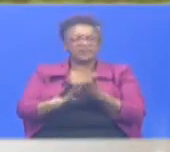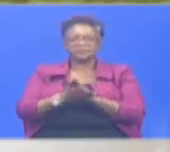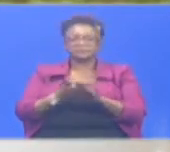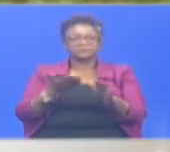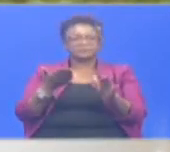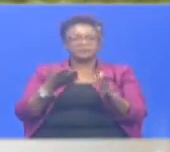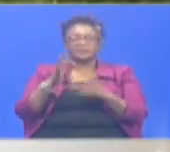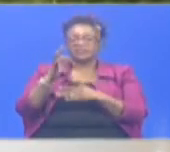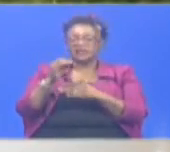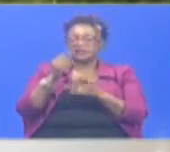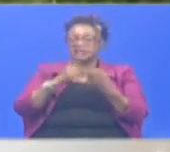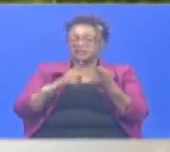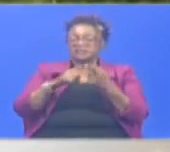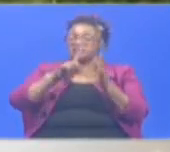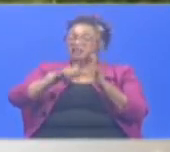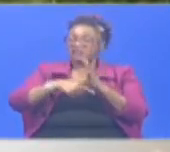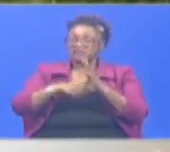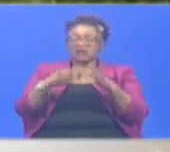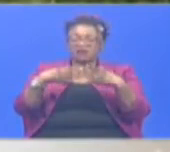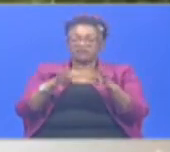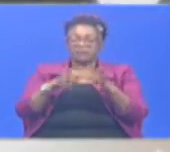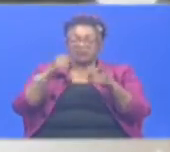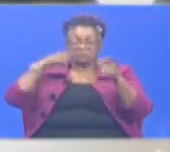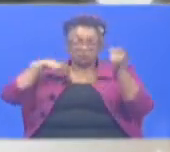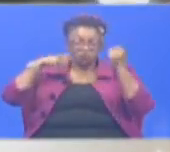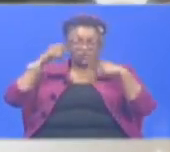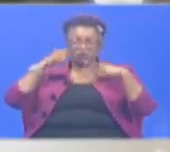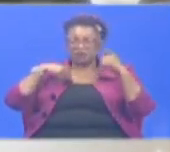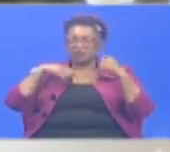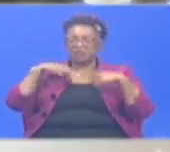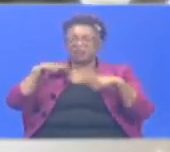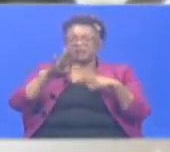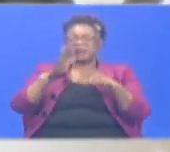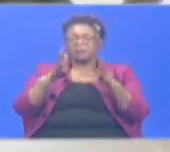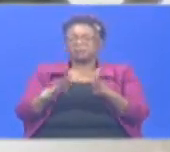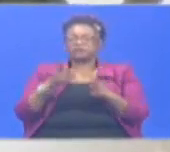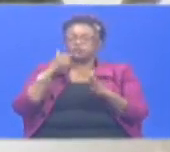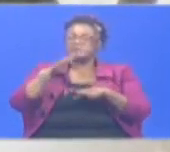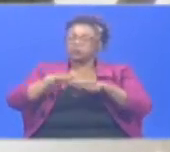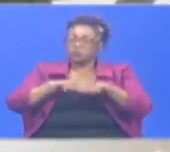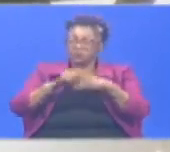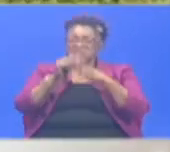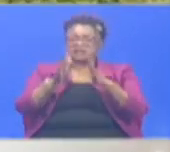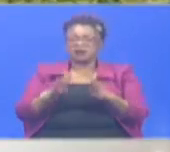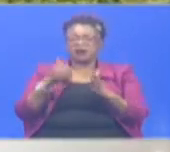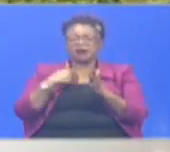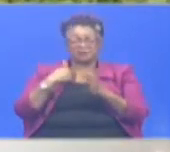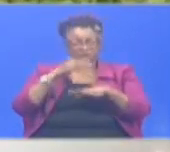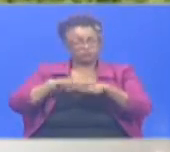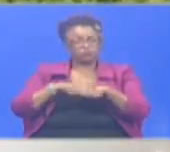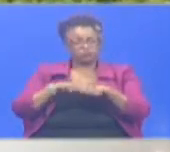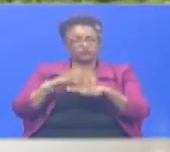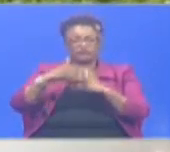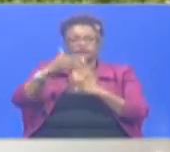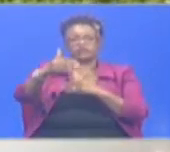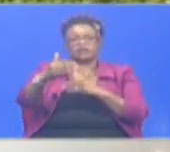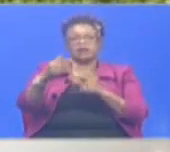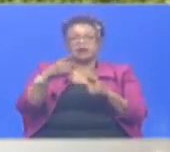later and the family still mourn the loss of their loved one, who they say was a great leader and had a promising future. Although they have not